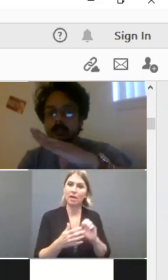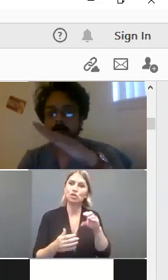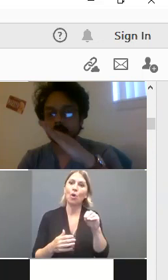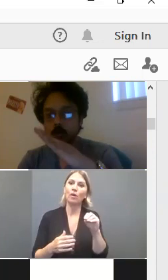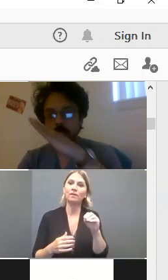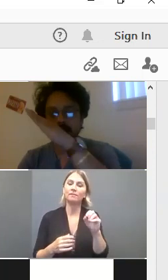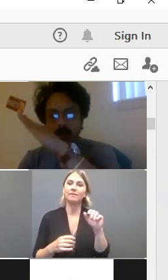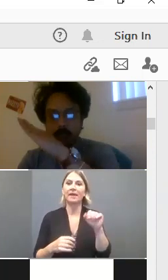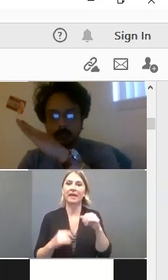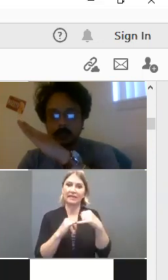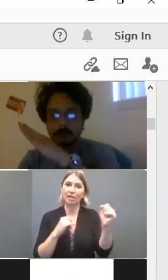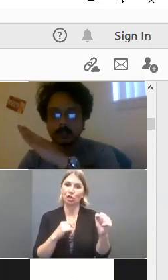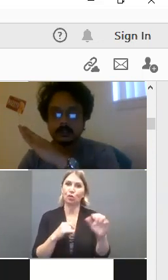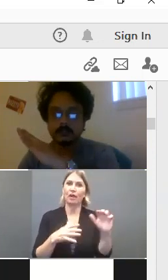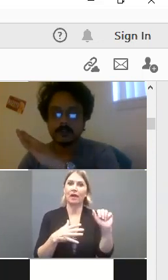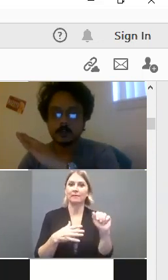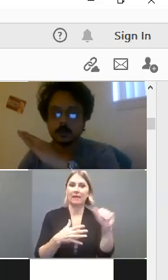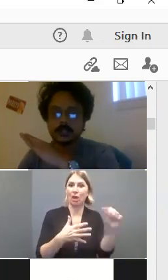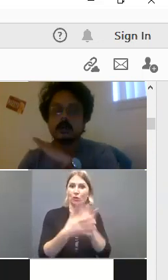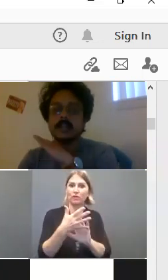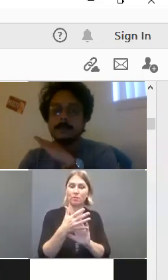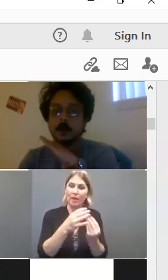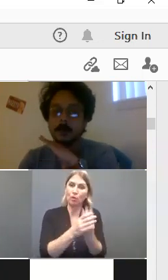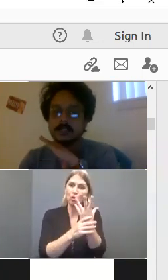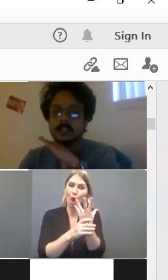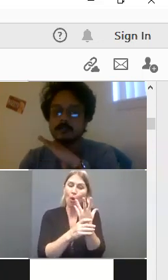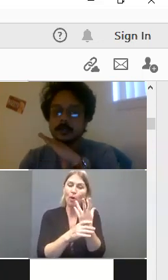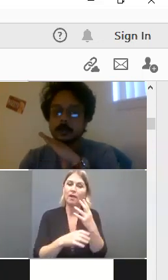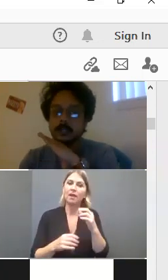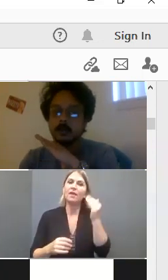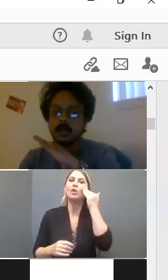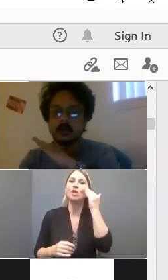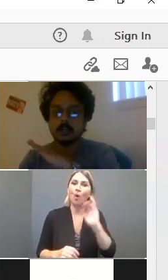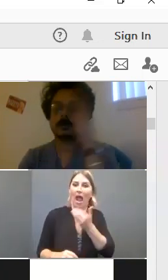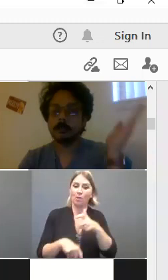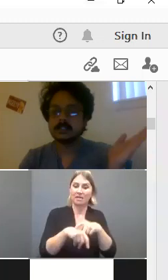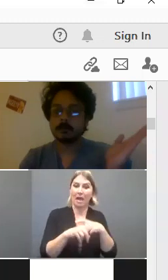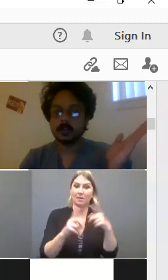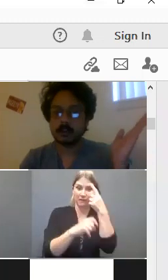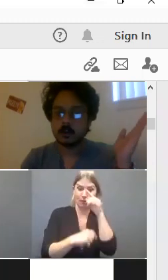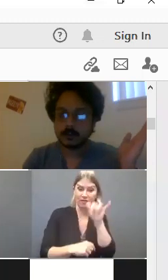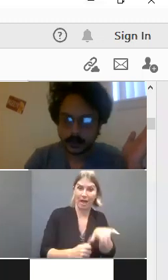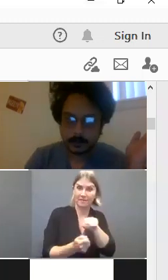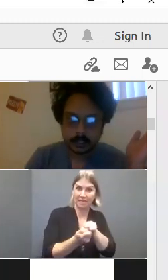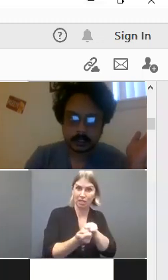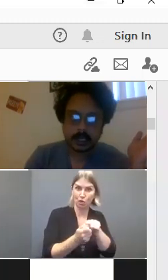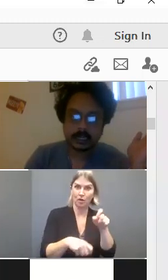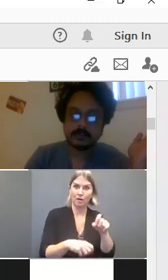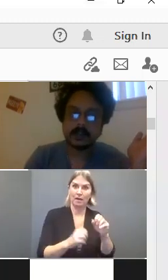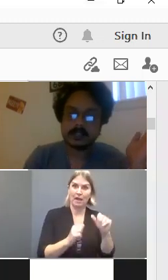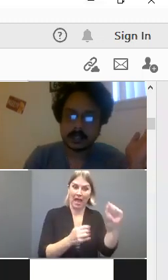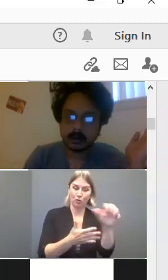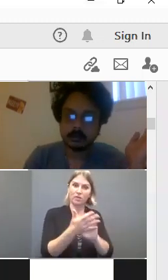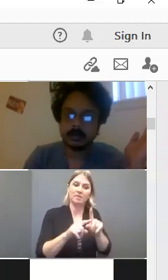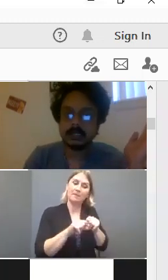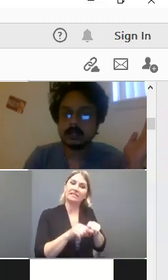our algorithm grows linearly, then we know that our time complexity of that particular algorithm depends upon the value of n. And